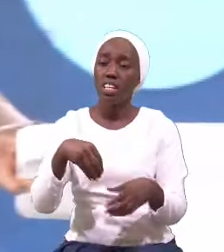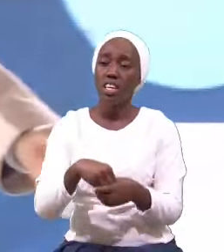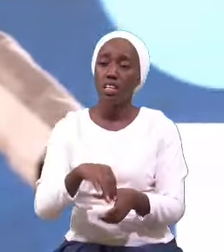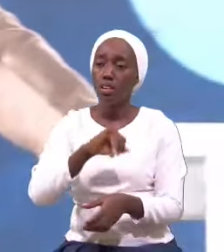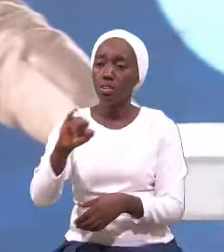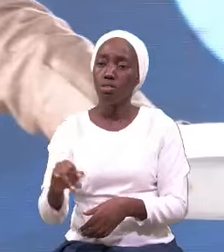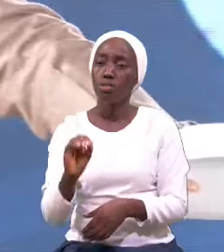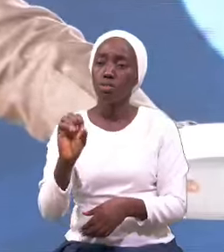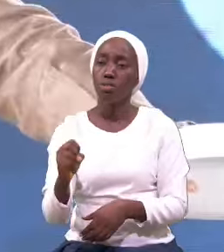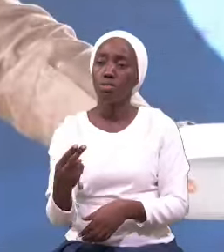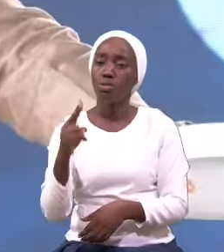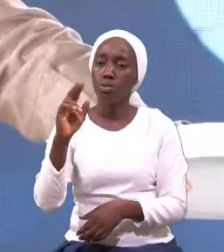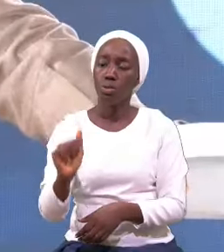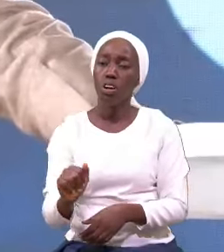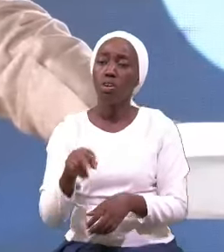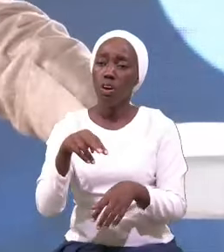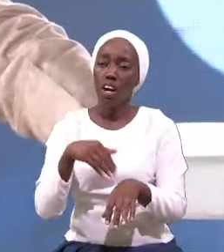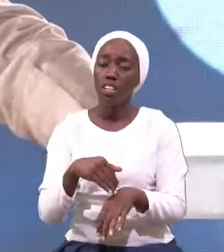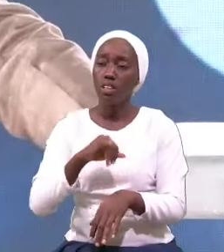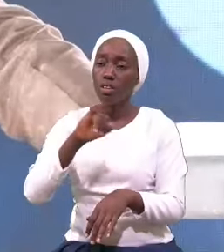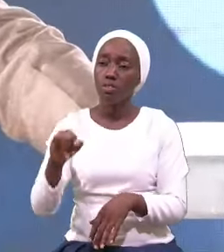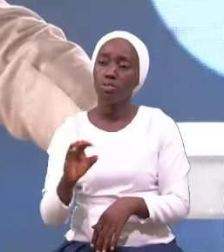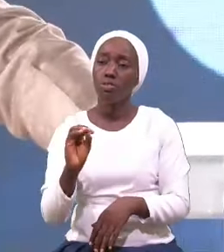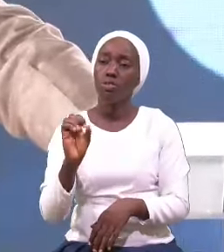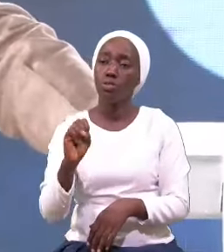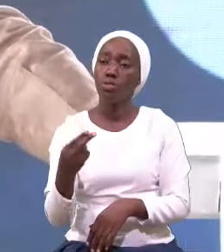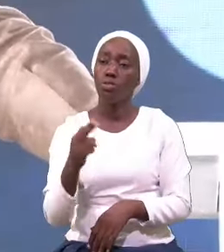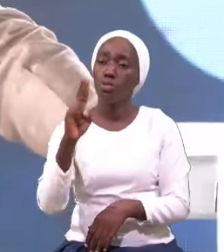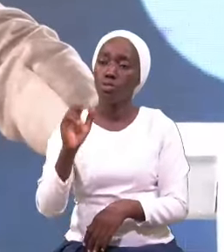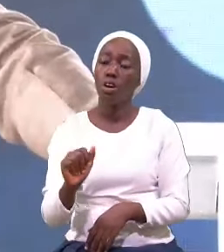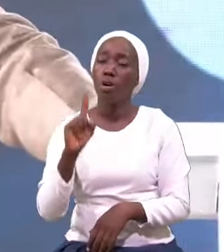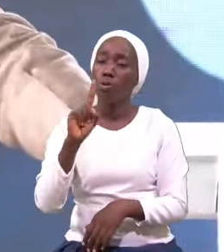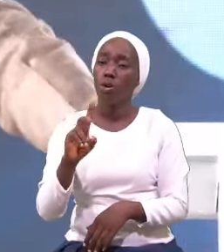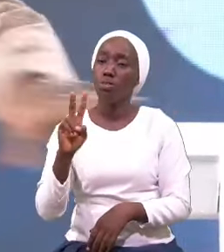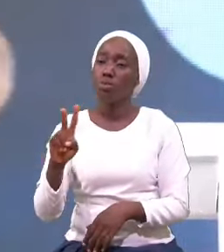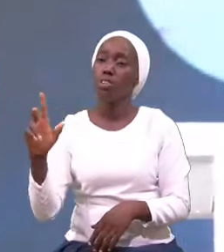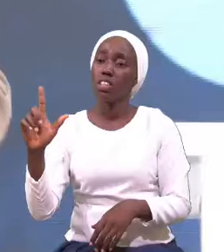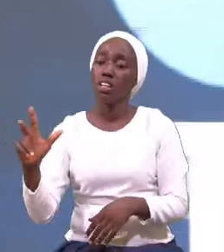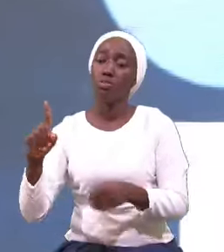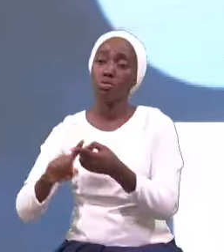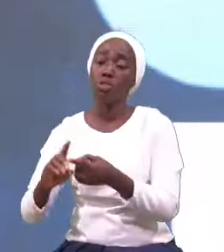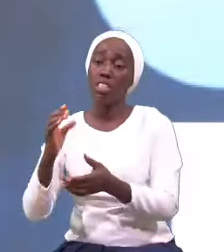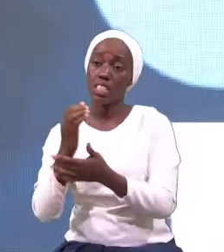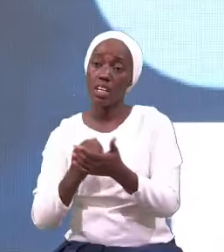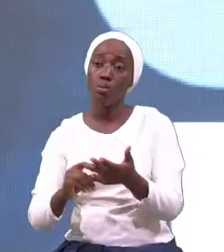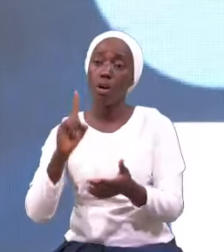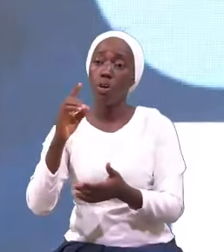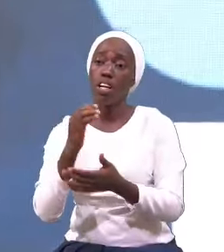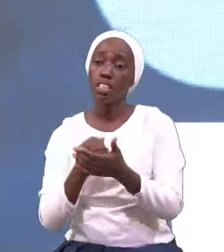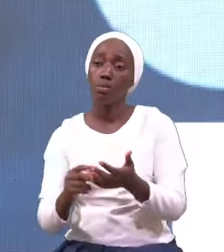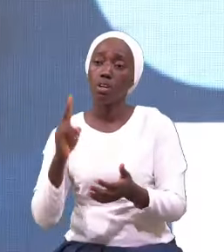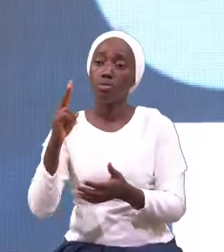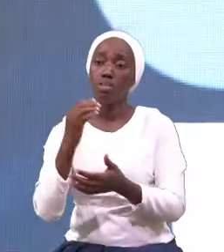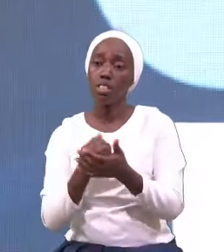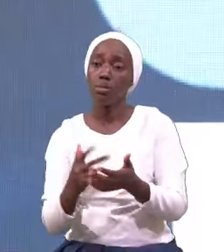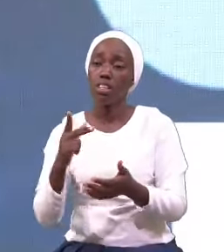And I look at Joshua 1, 2, 3, 5, 6, 7, 10, 24, and I see what